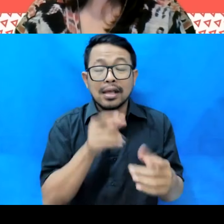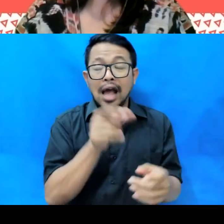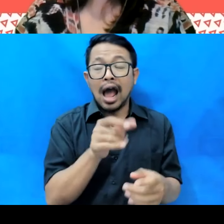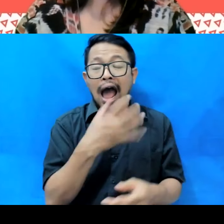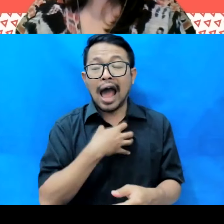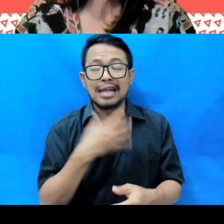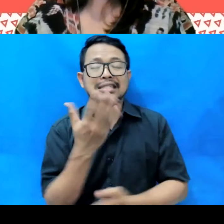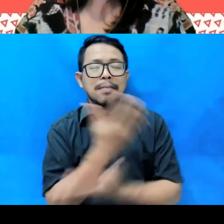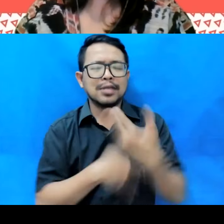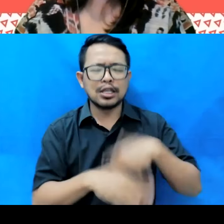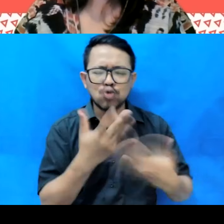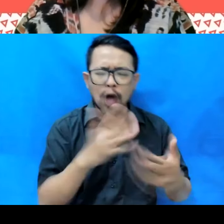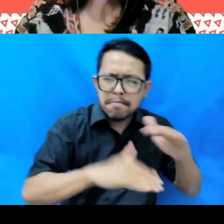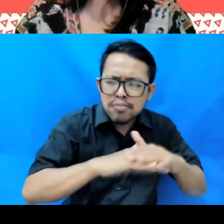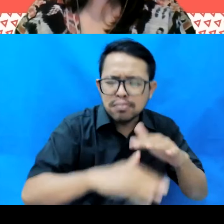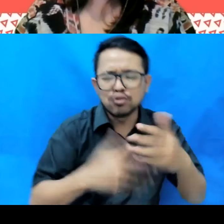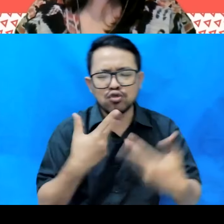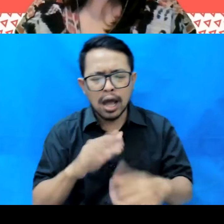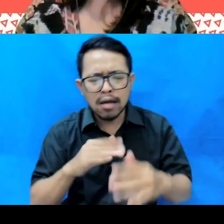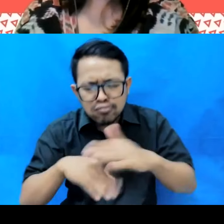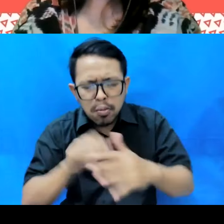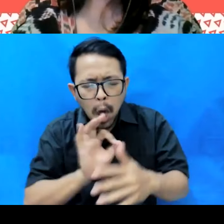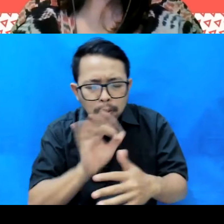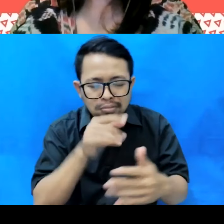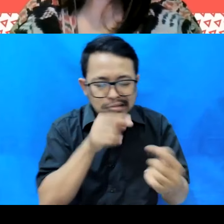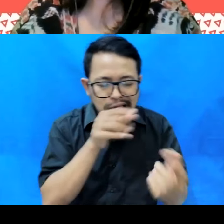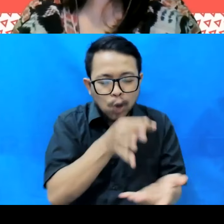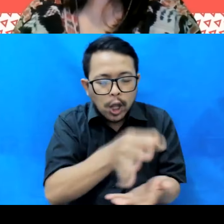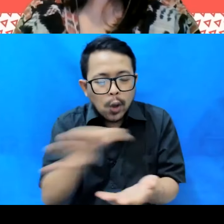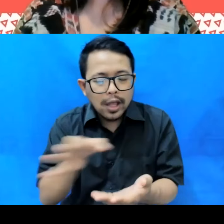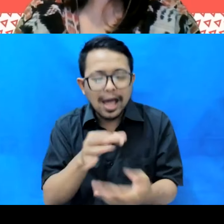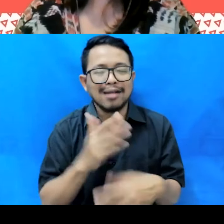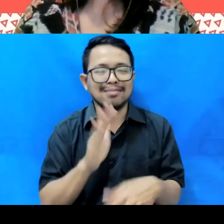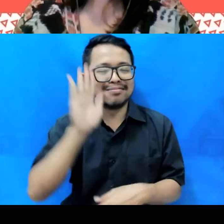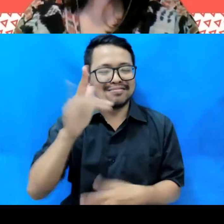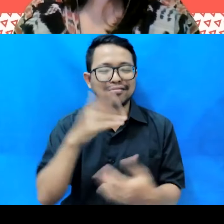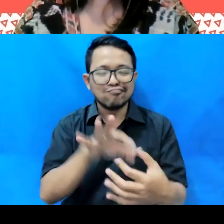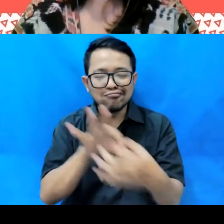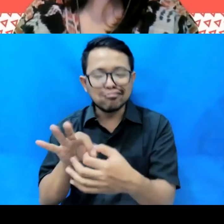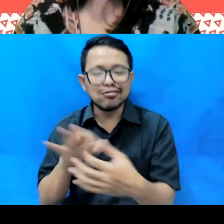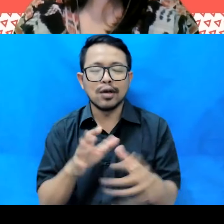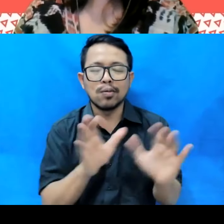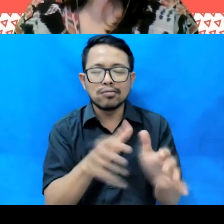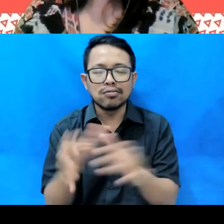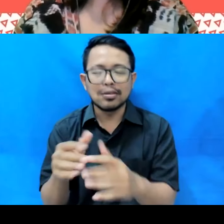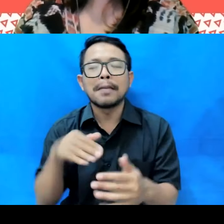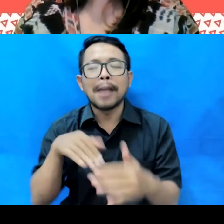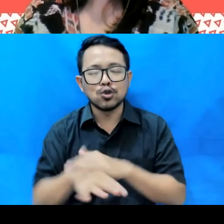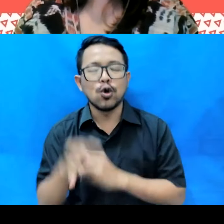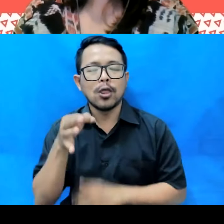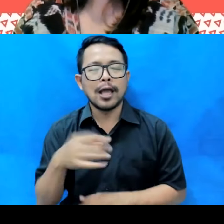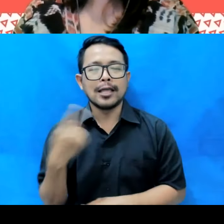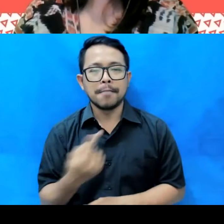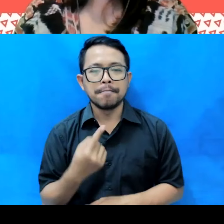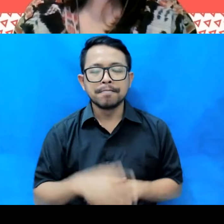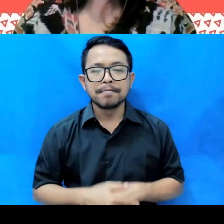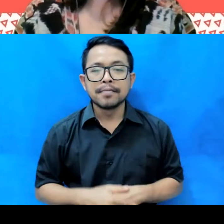for fulfillment of rights of persons with disabilities. So this is something that we would like to conduct in the future by collaborating with